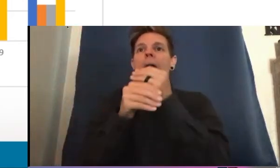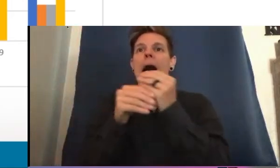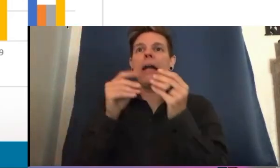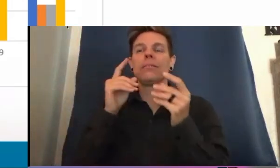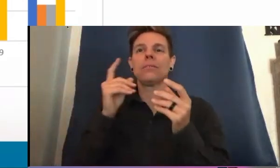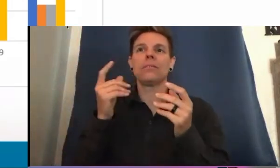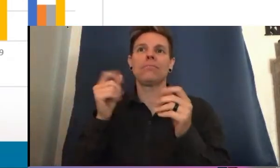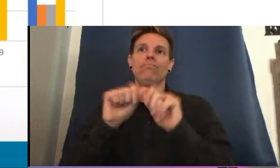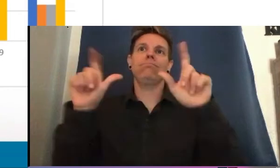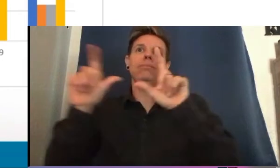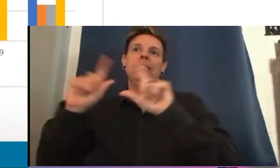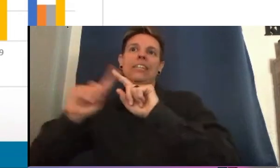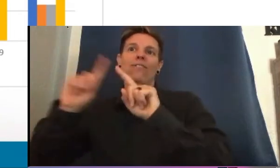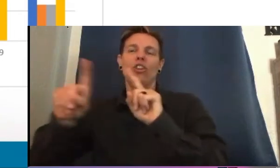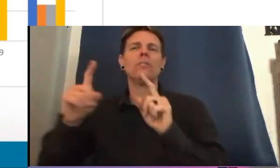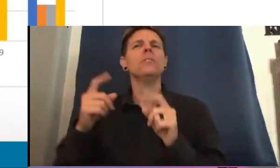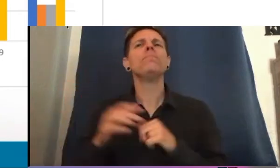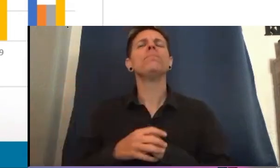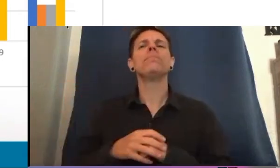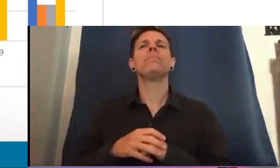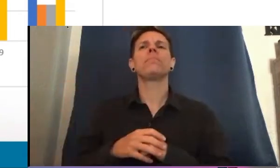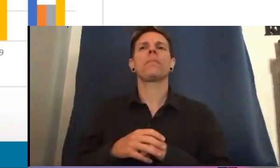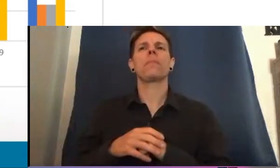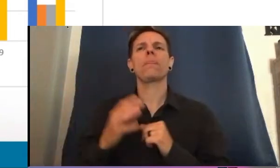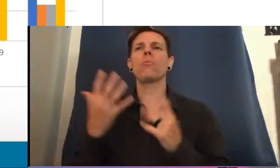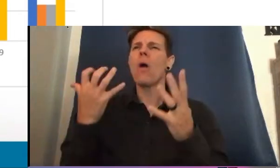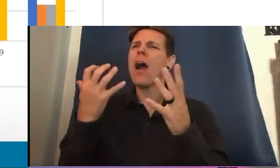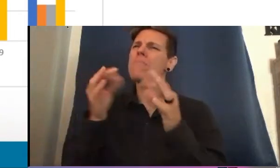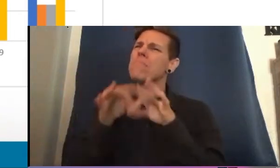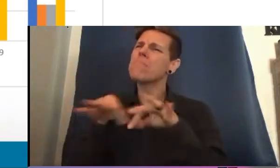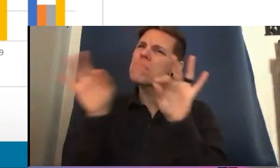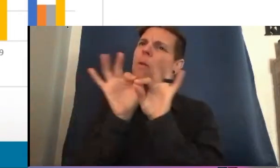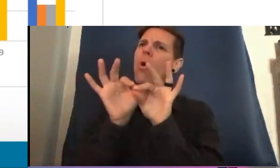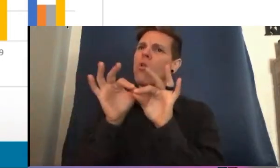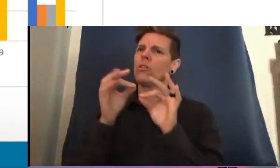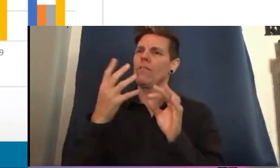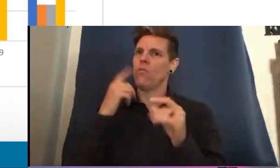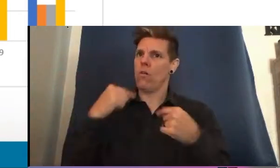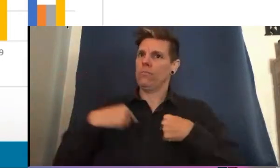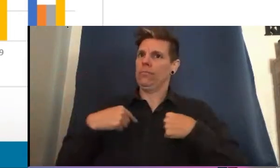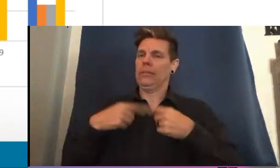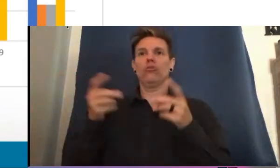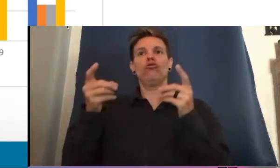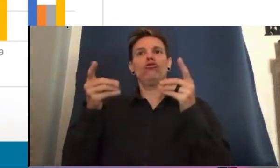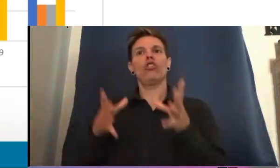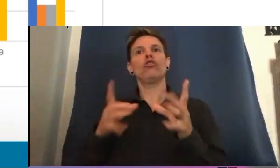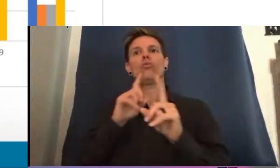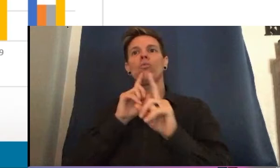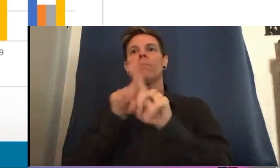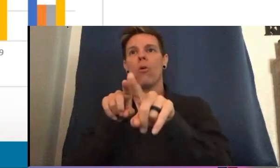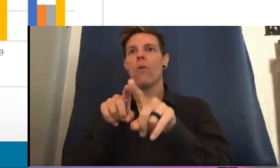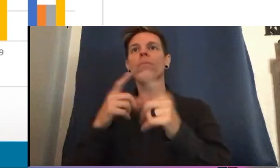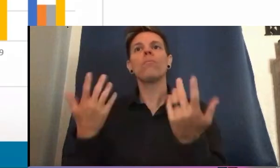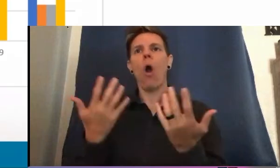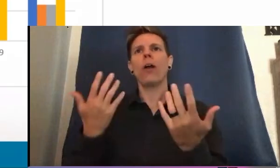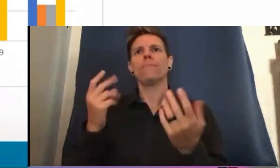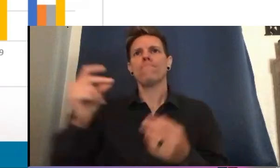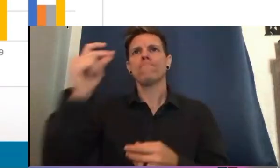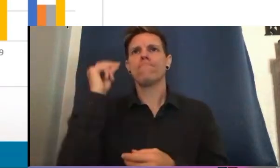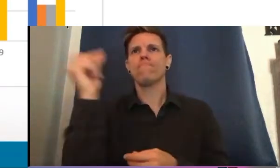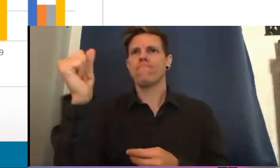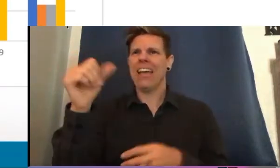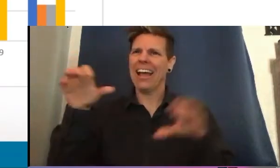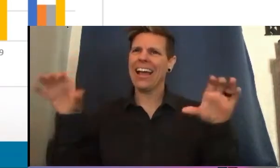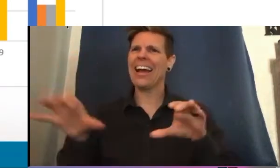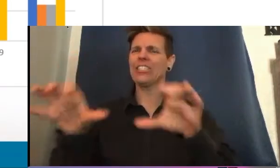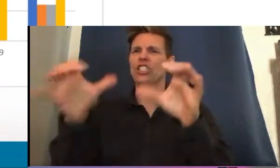to emphasize when I started out this briefing for my director's report, the call to action. The call to action for our community is the prevention